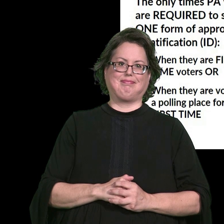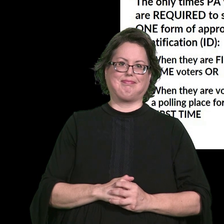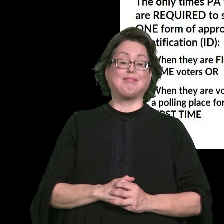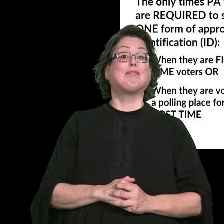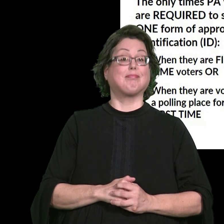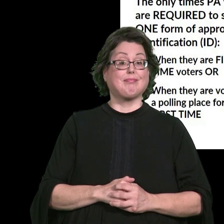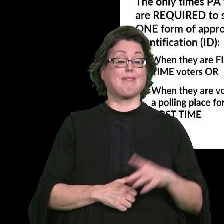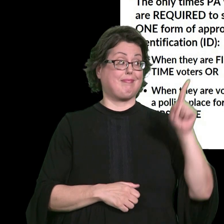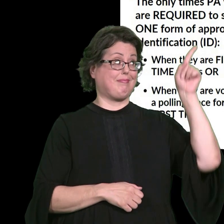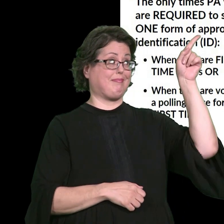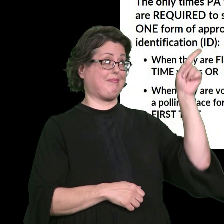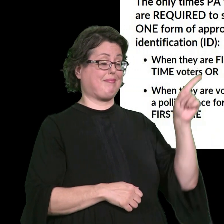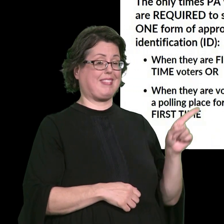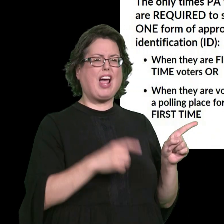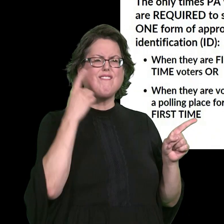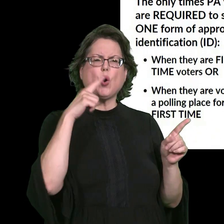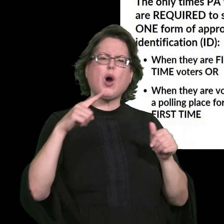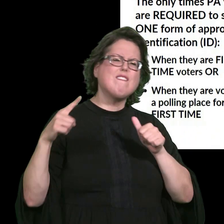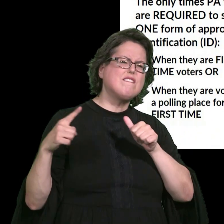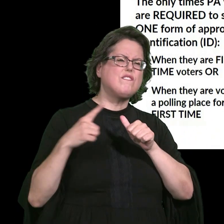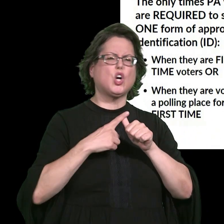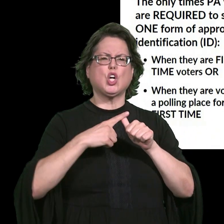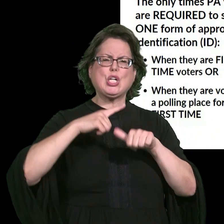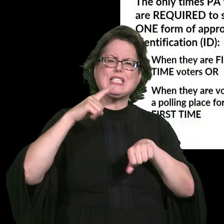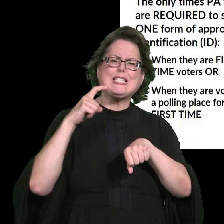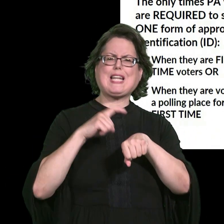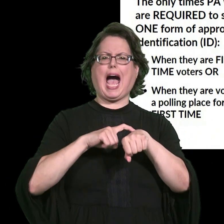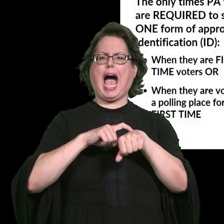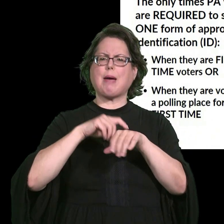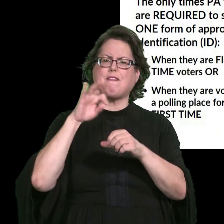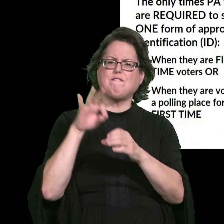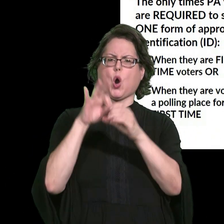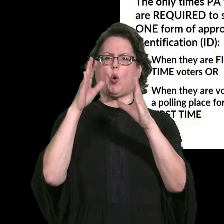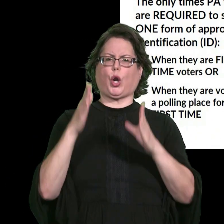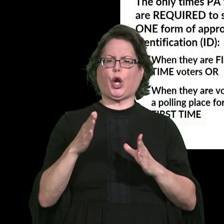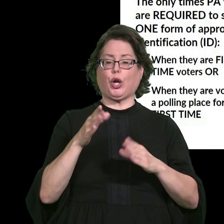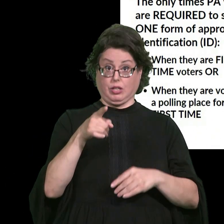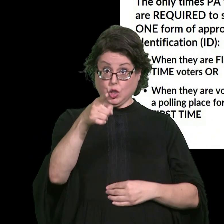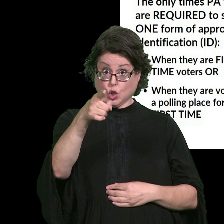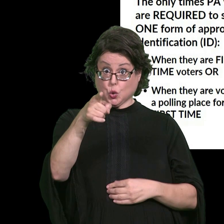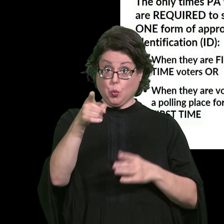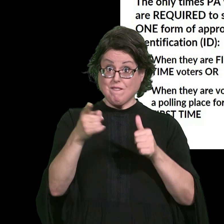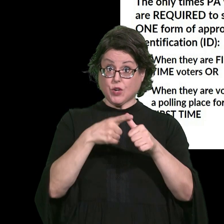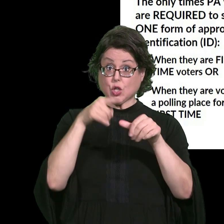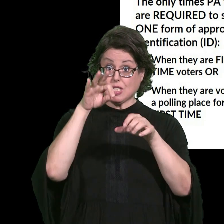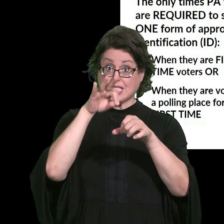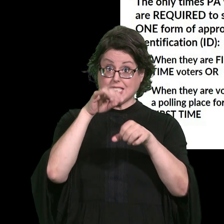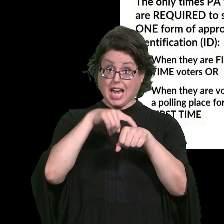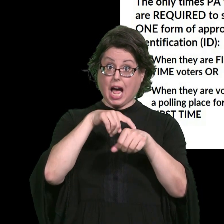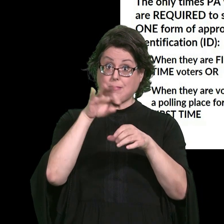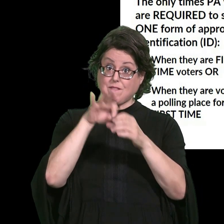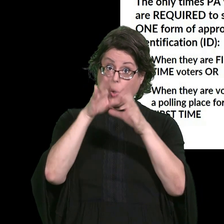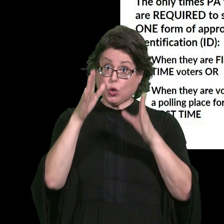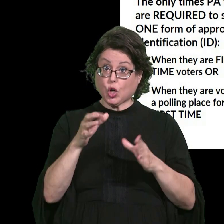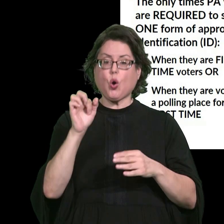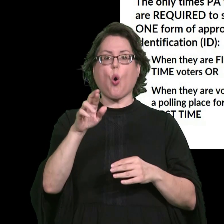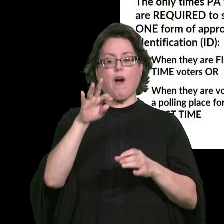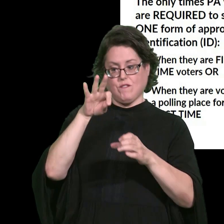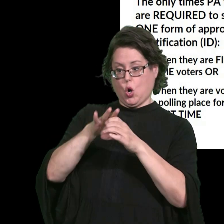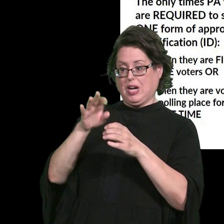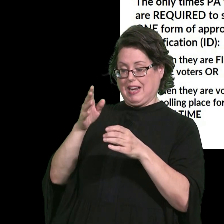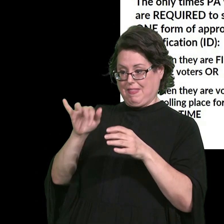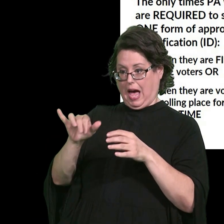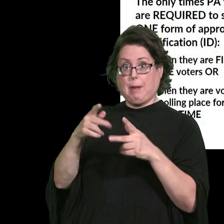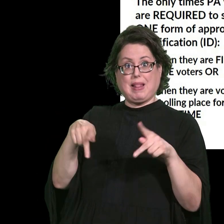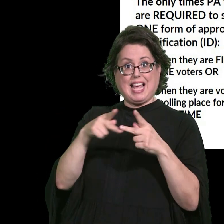Now, this information is for first-time voters. If you are a first-time voter or voting in a polling place for the first time, you